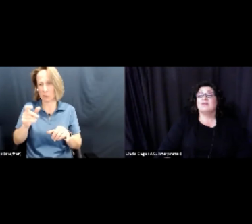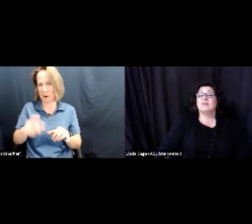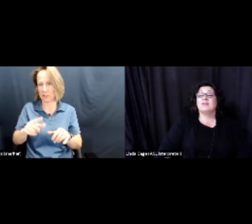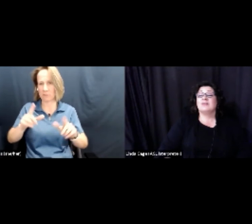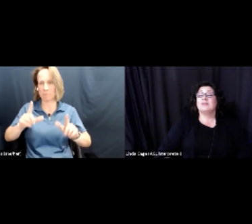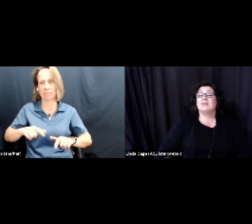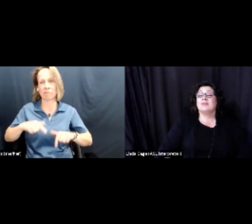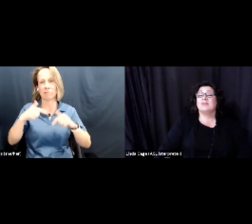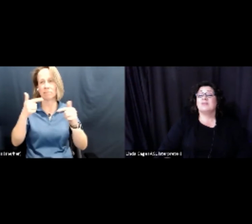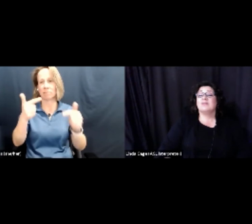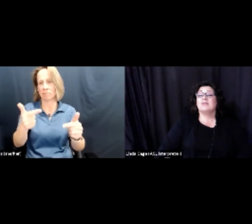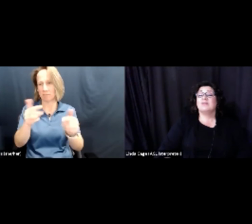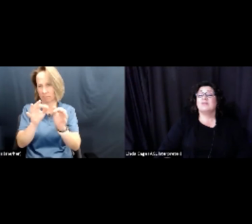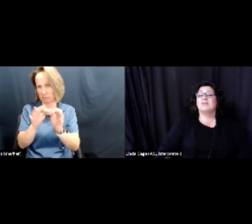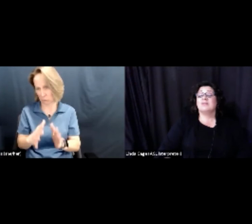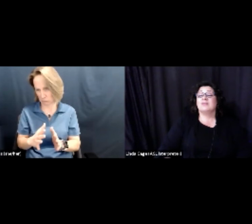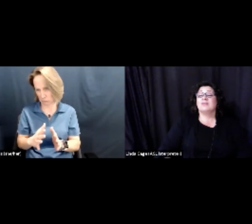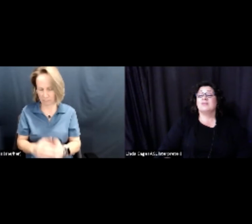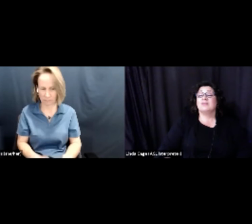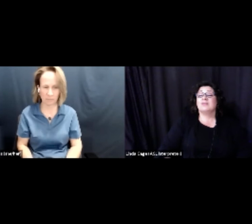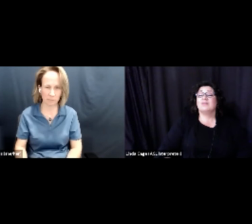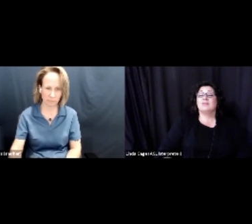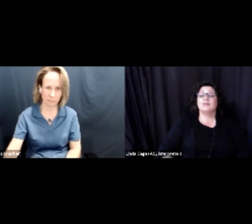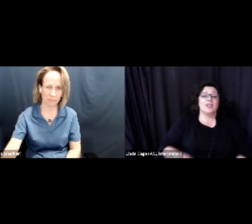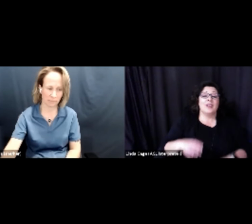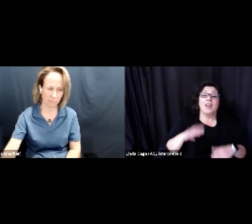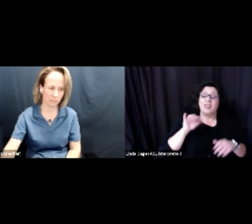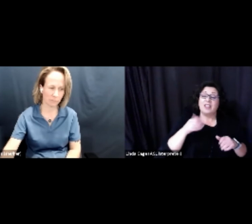So that's how I would handle that. So that's a great question.